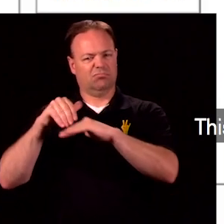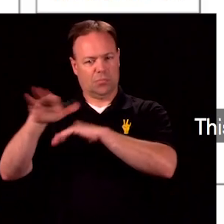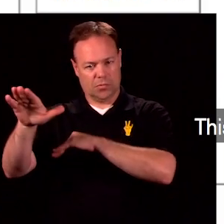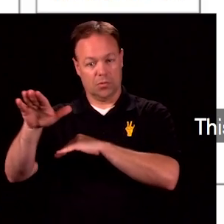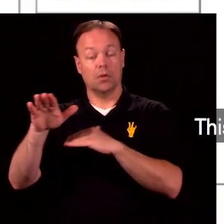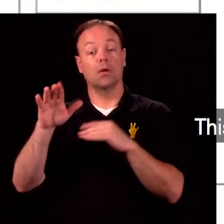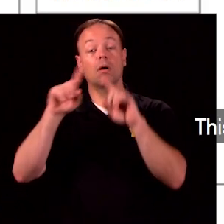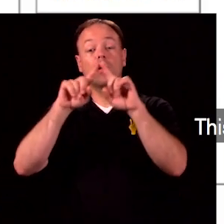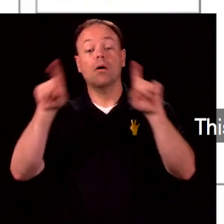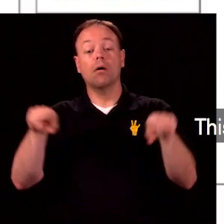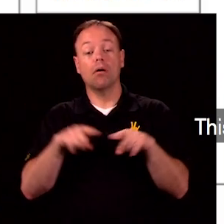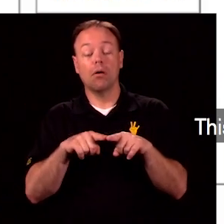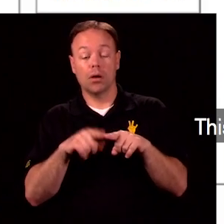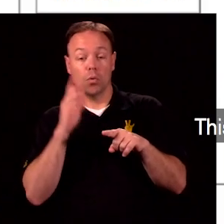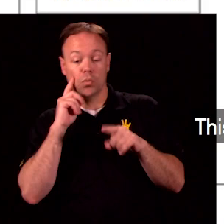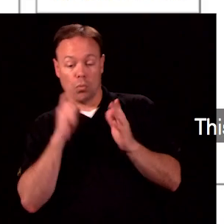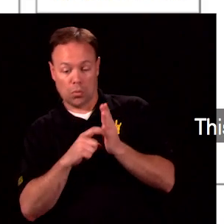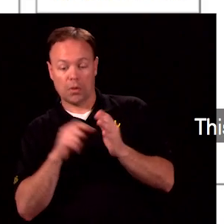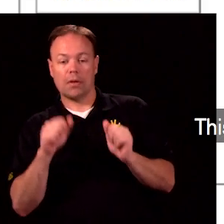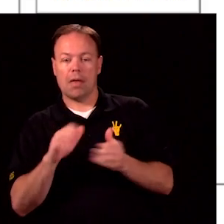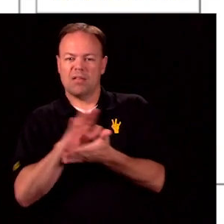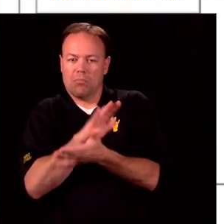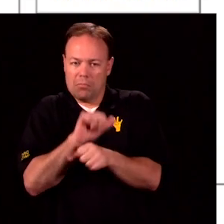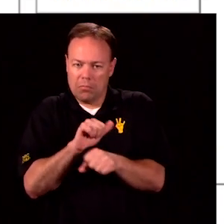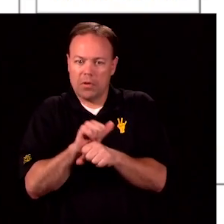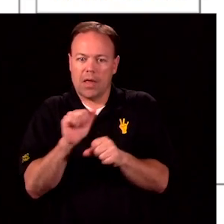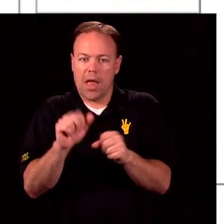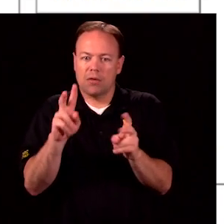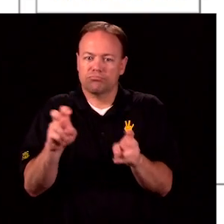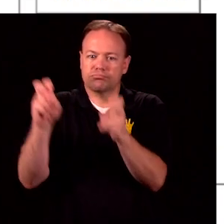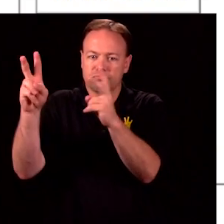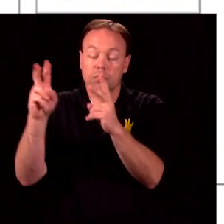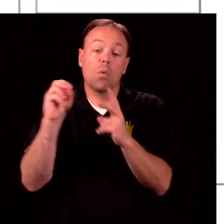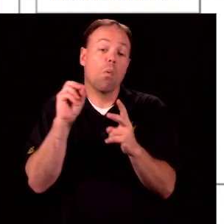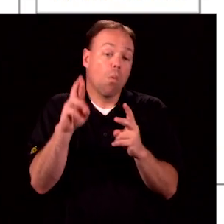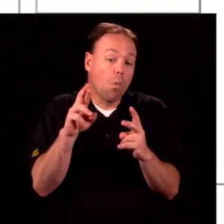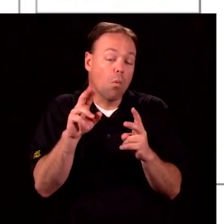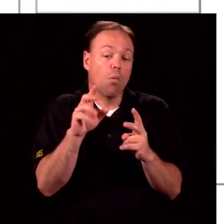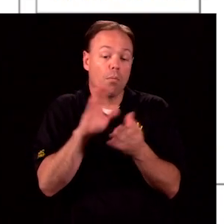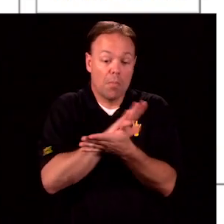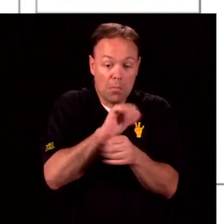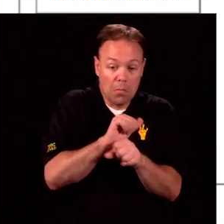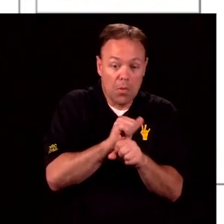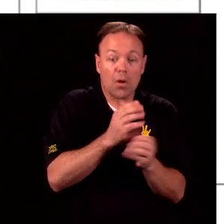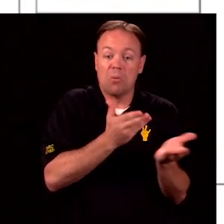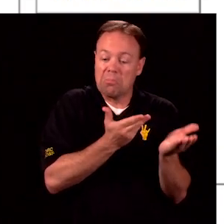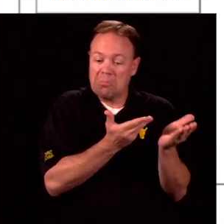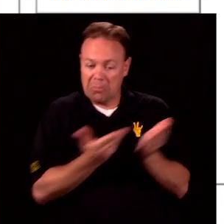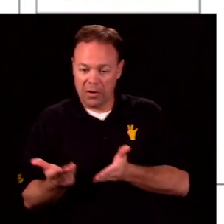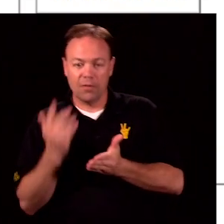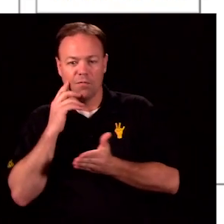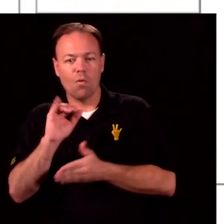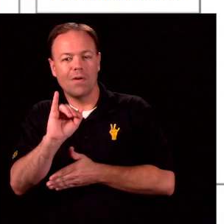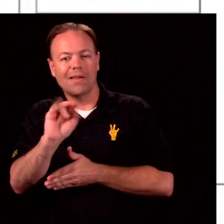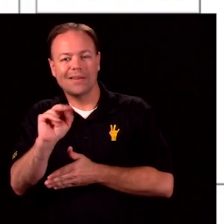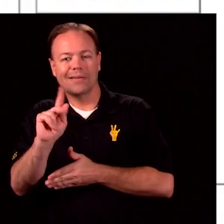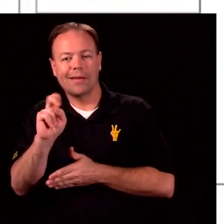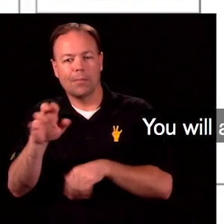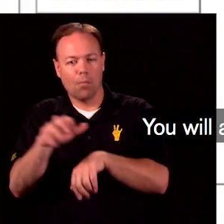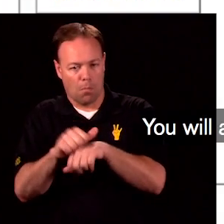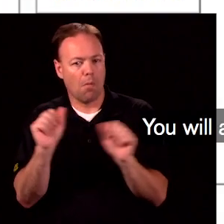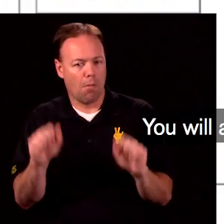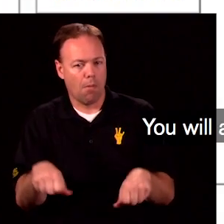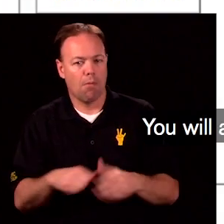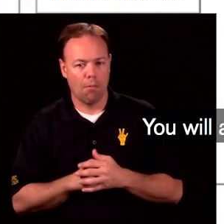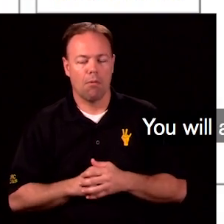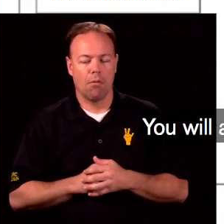you the option of submitting documentation, or it is perfectly acceptable to bring your documentation to the intake appointment. You